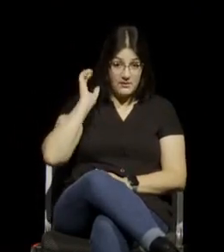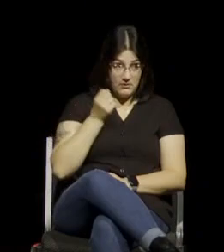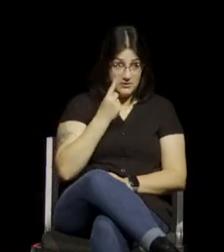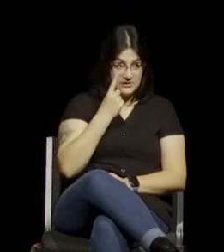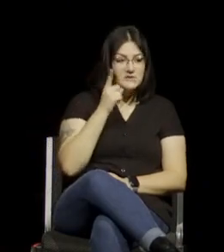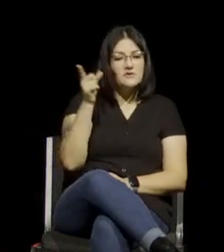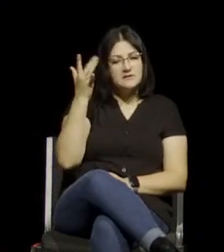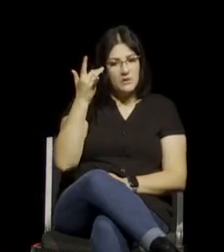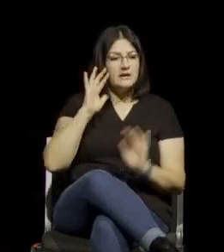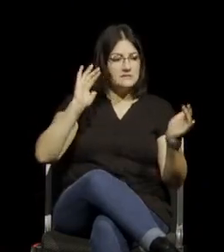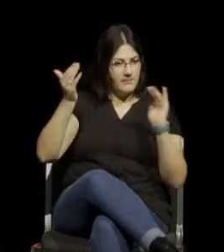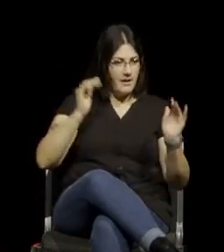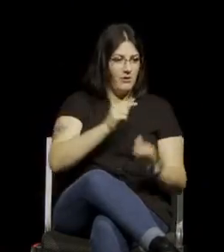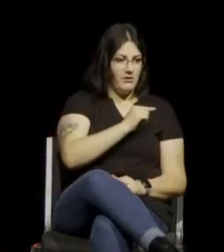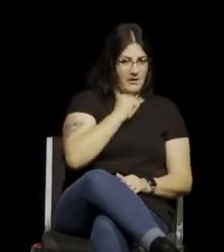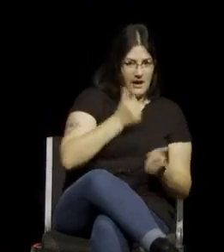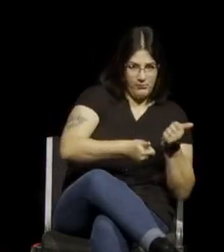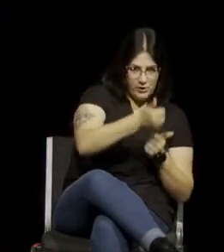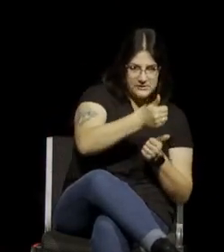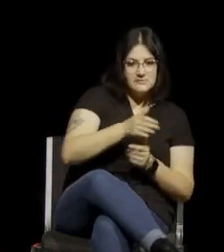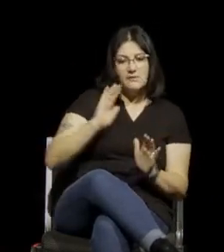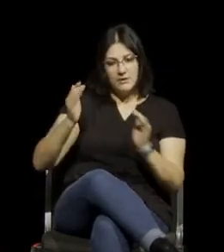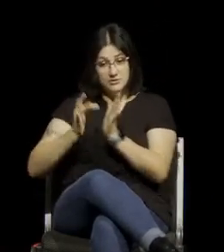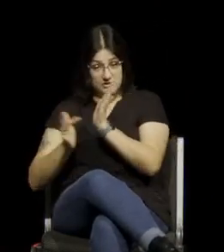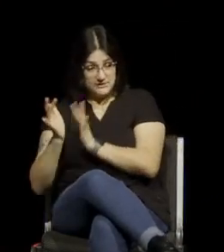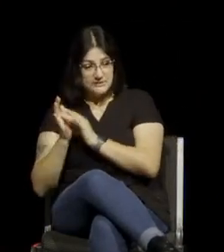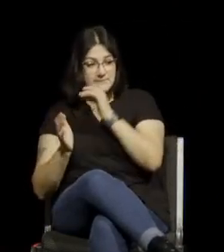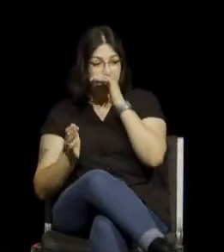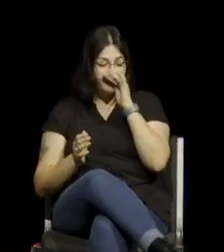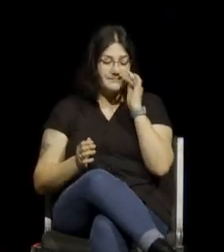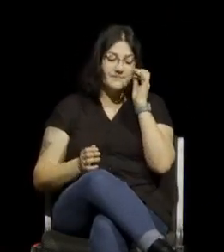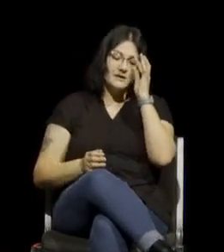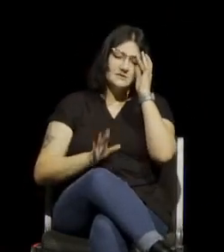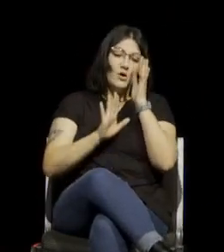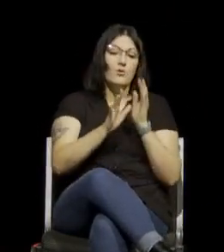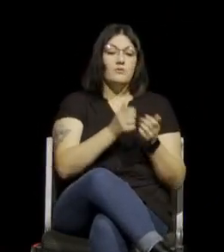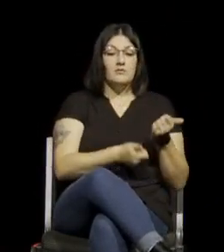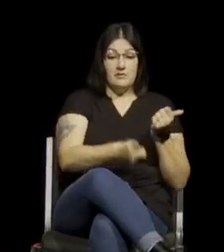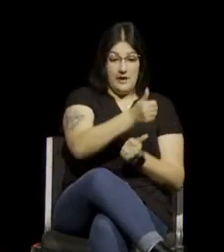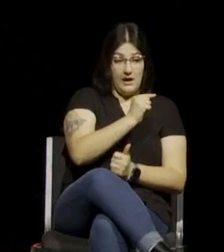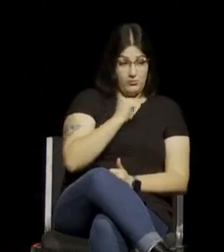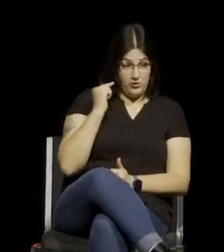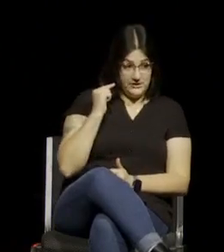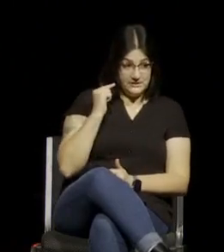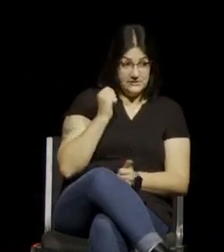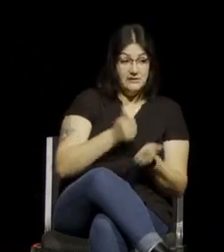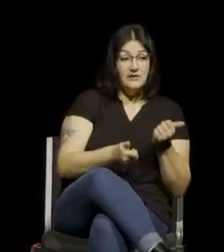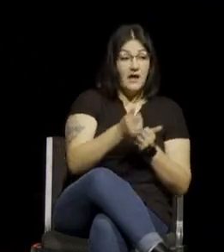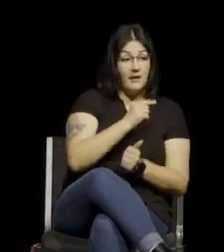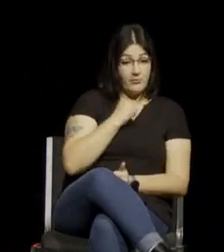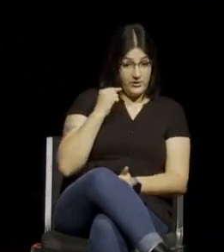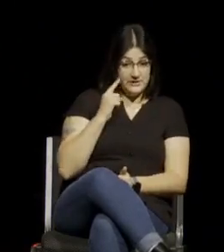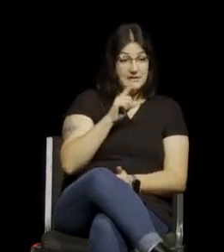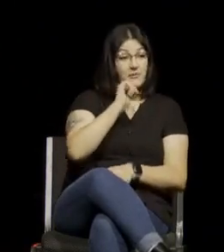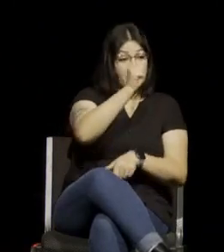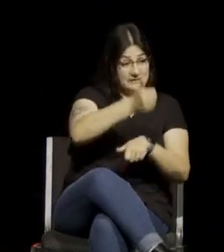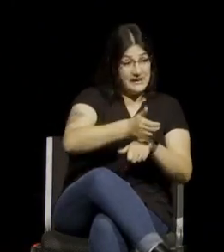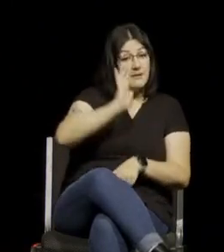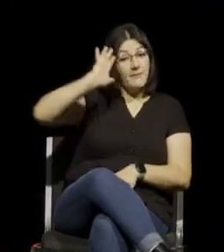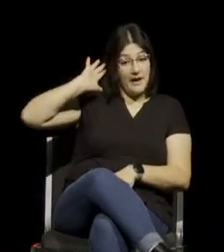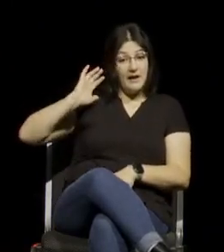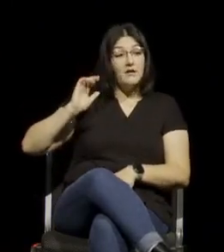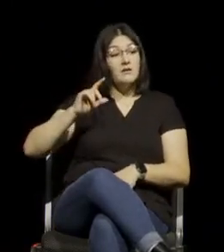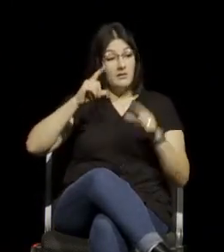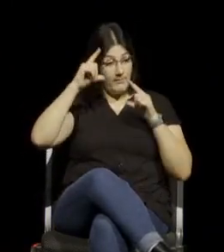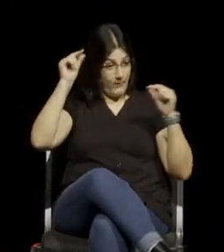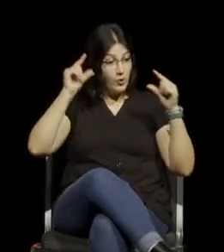Moses. So that's what we're going to spend some time talking about. So the office of high priest, it was instituted at Mount Sinai